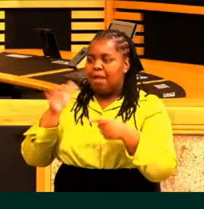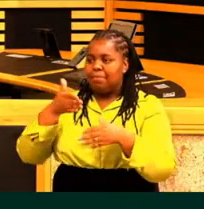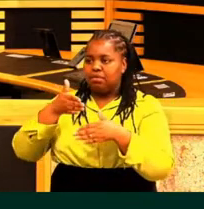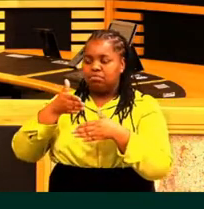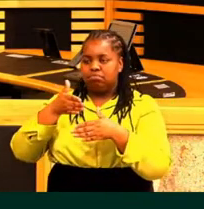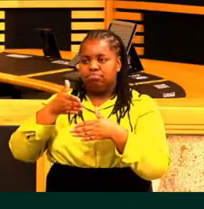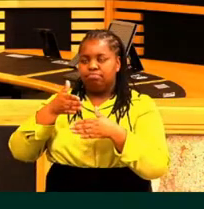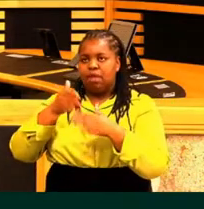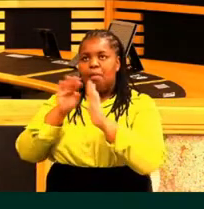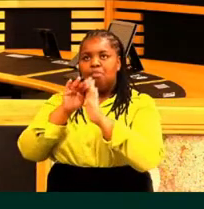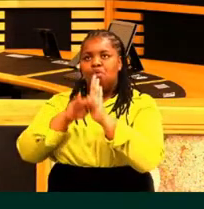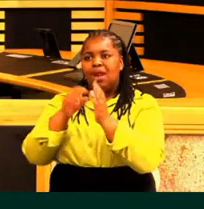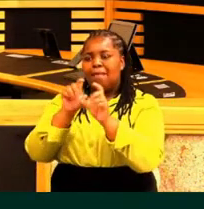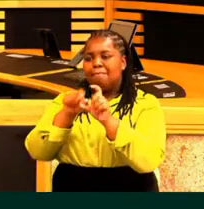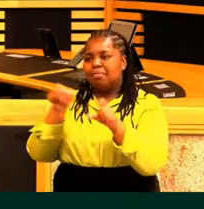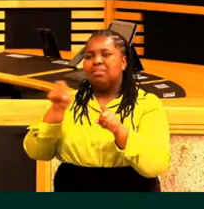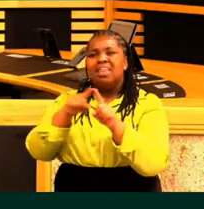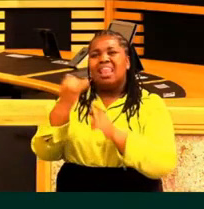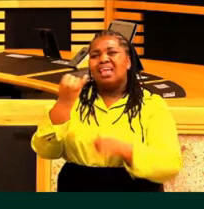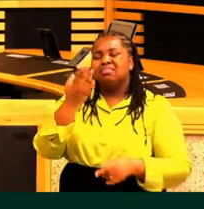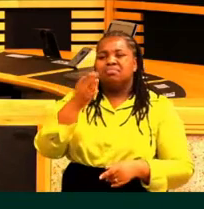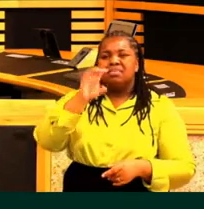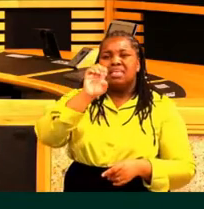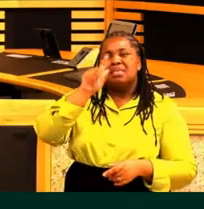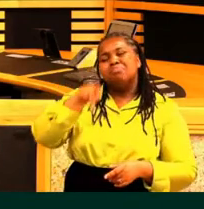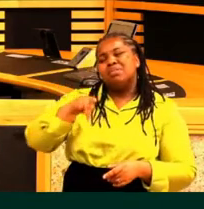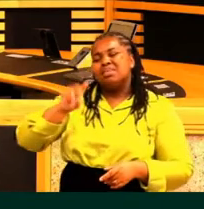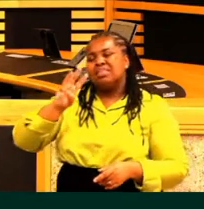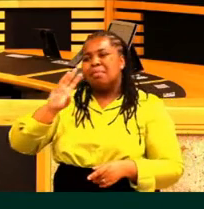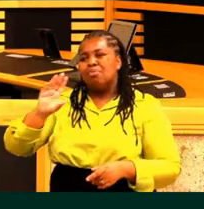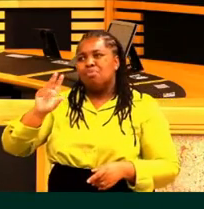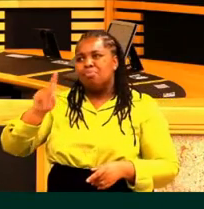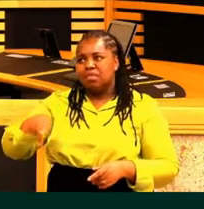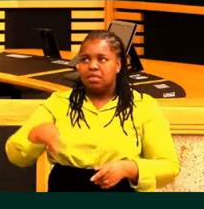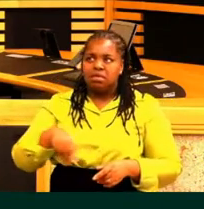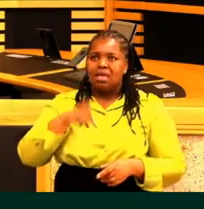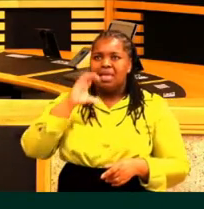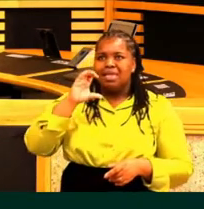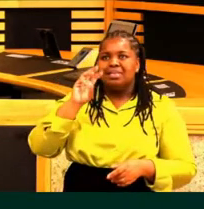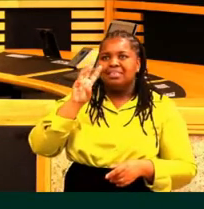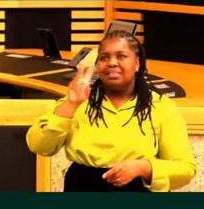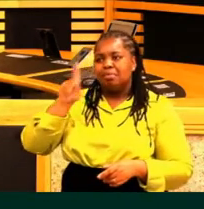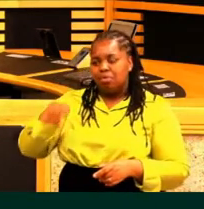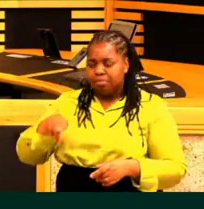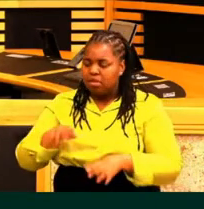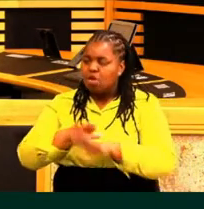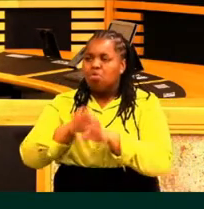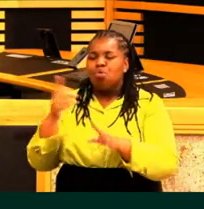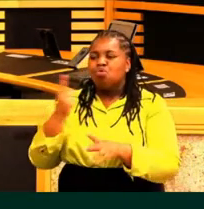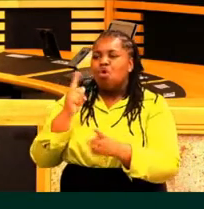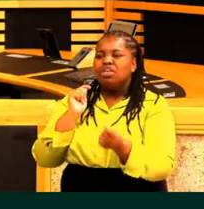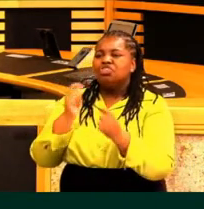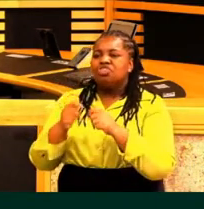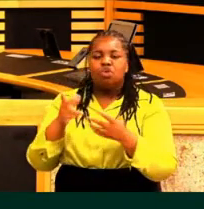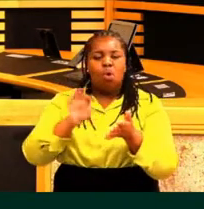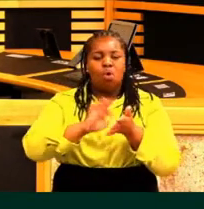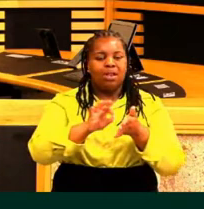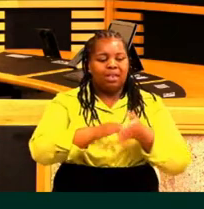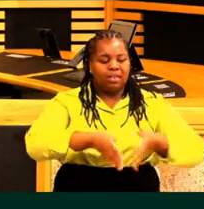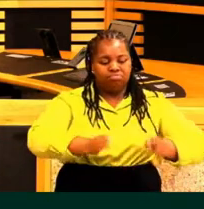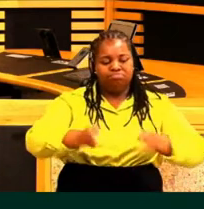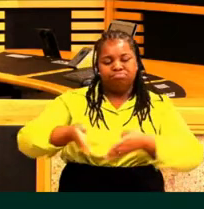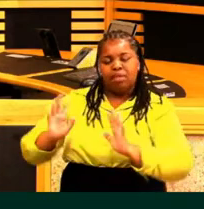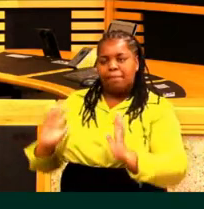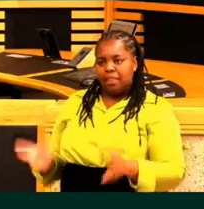programs such as the epwp and cwp to not only be about changing to not only be about cleaning the grounds